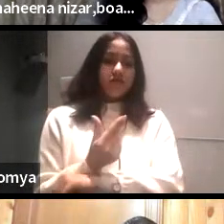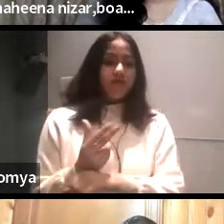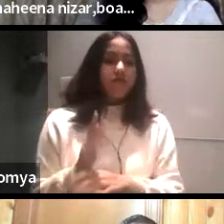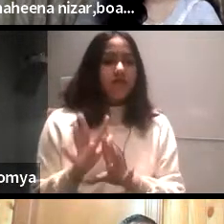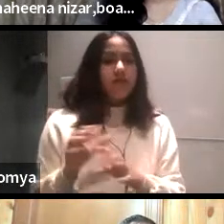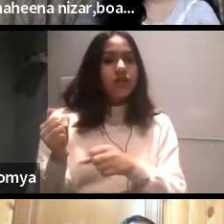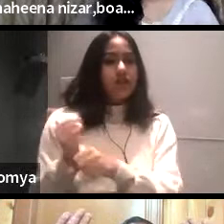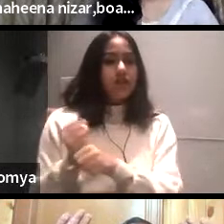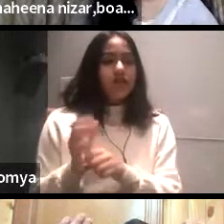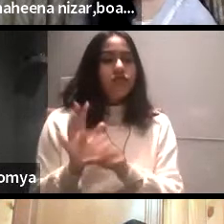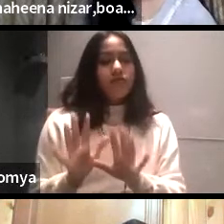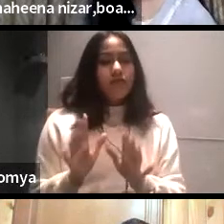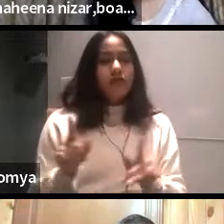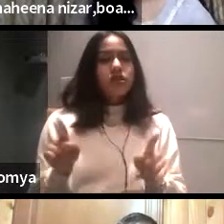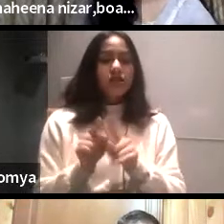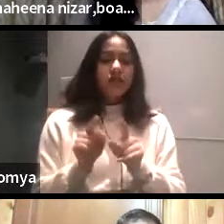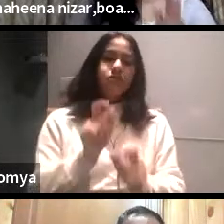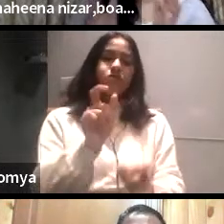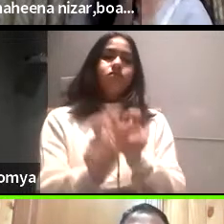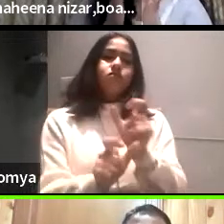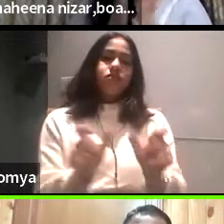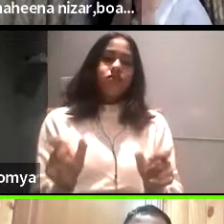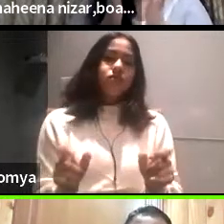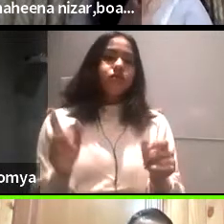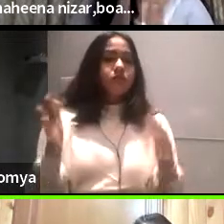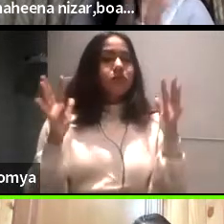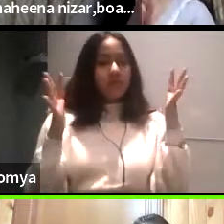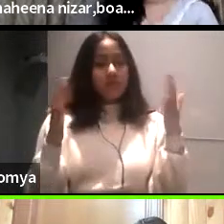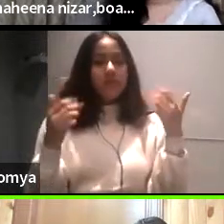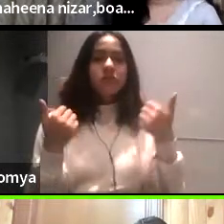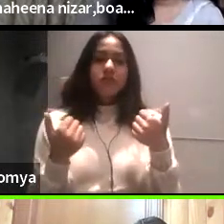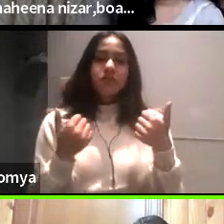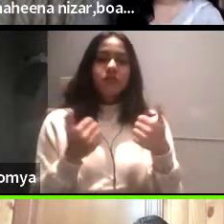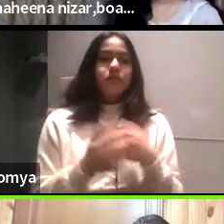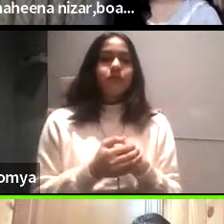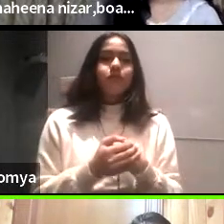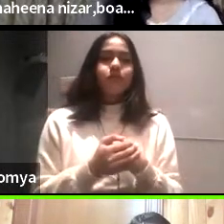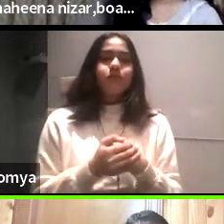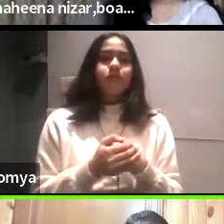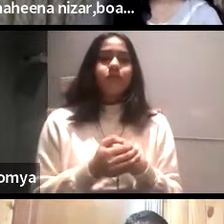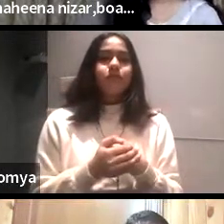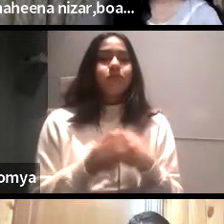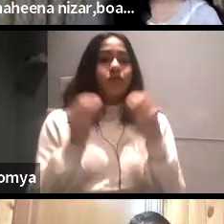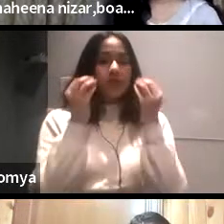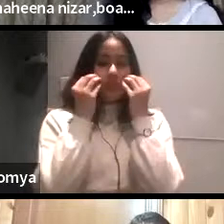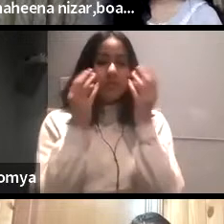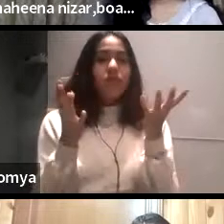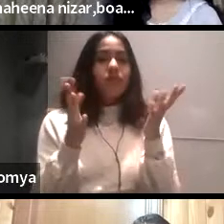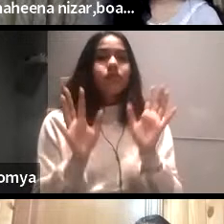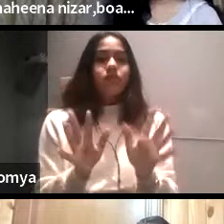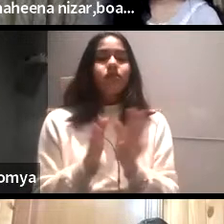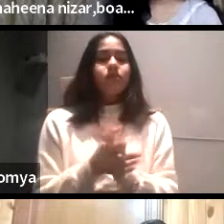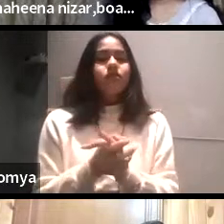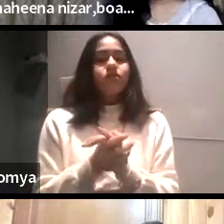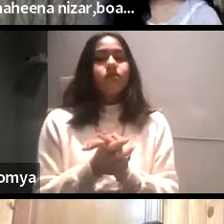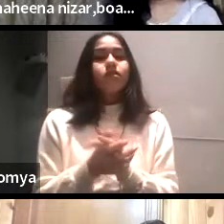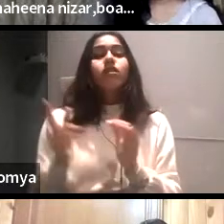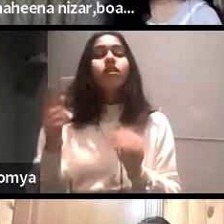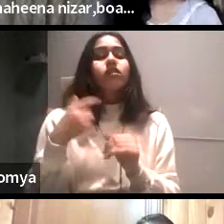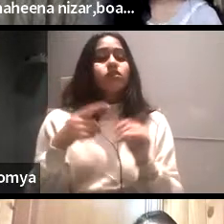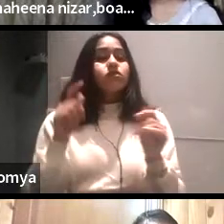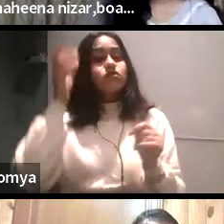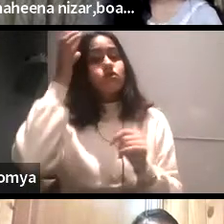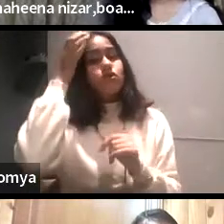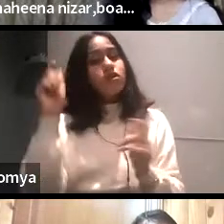their clients. Wow. And we also changed the concept